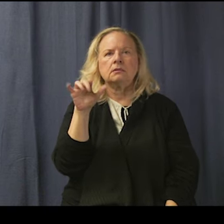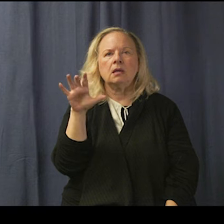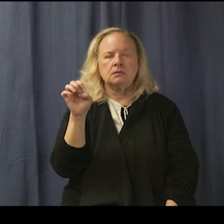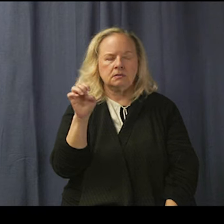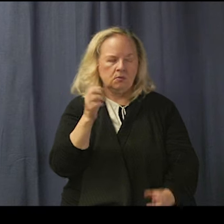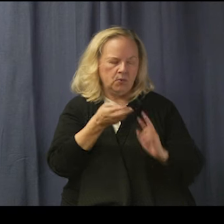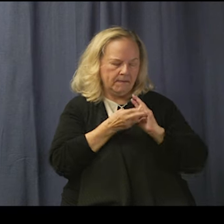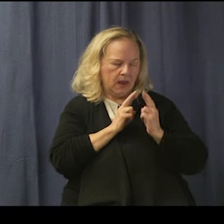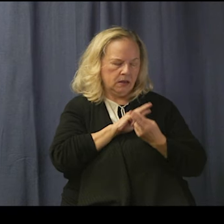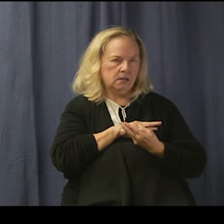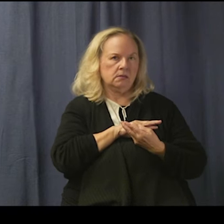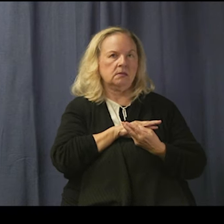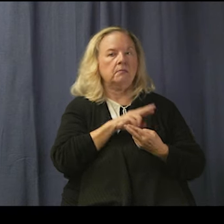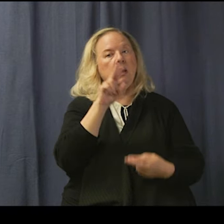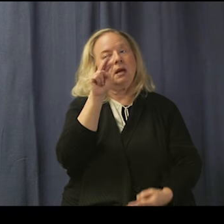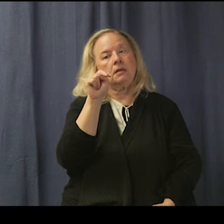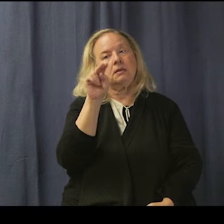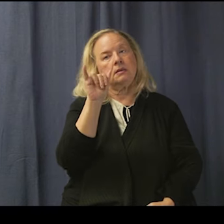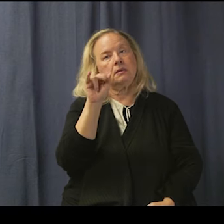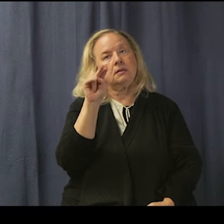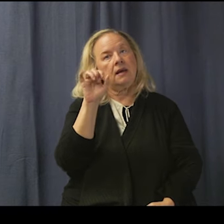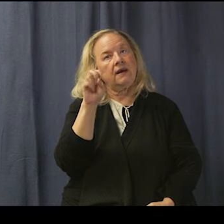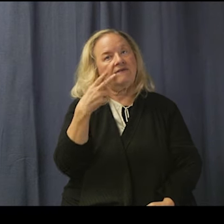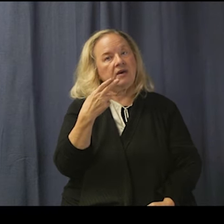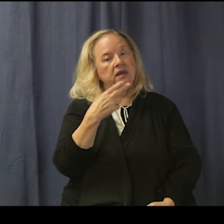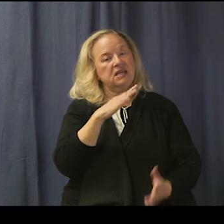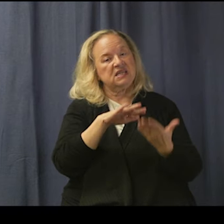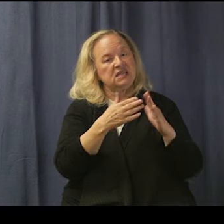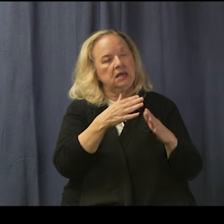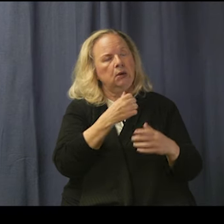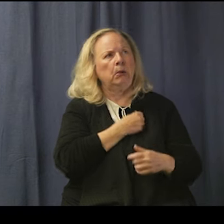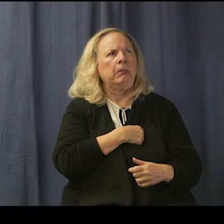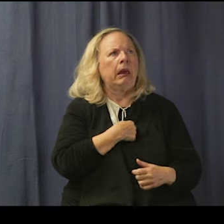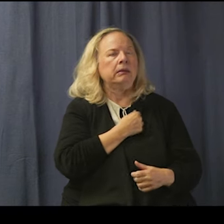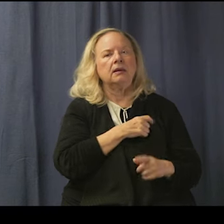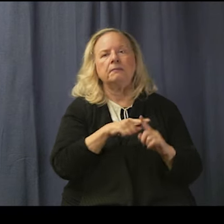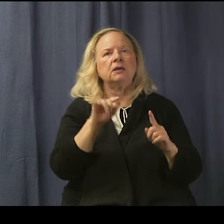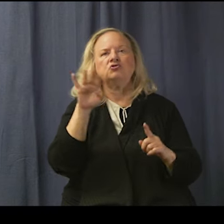But Nineveh repented, but Jonah never did.